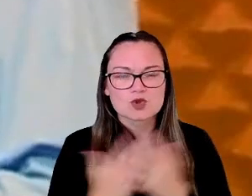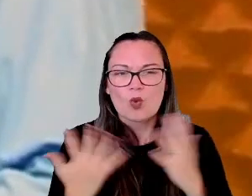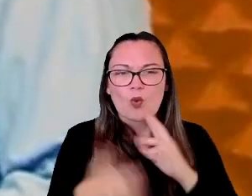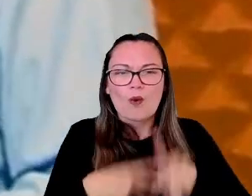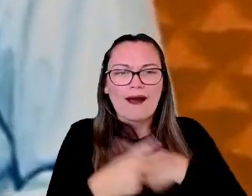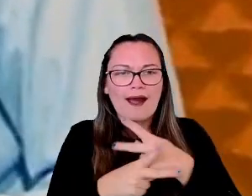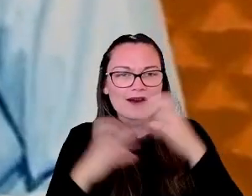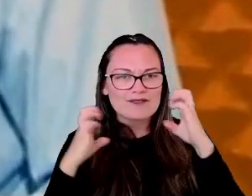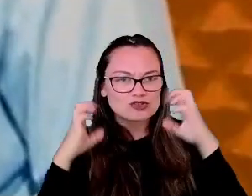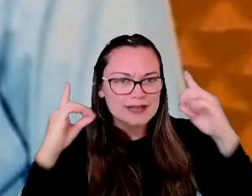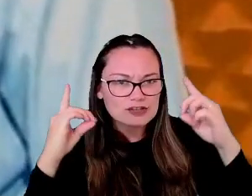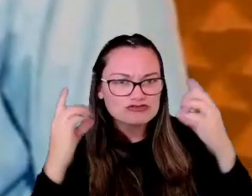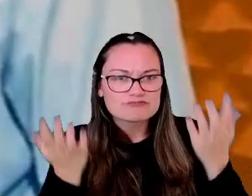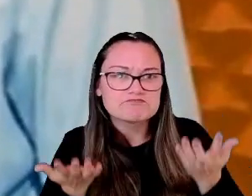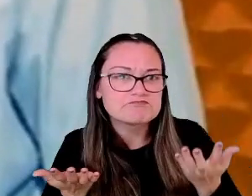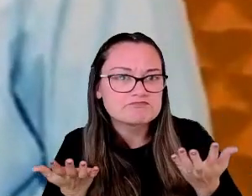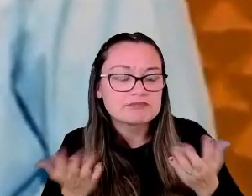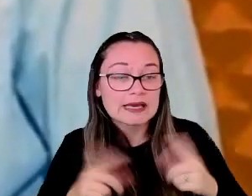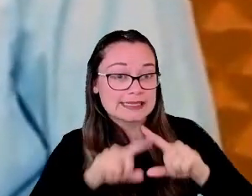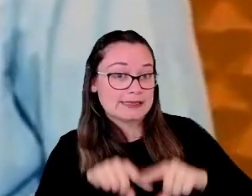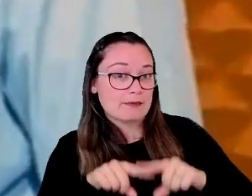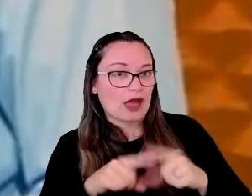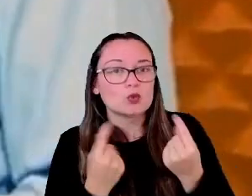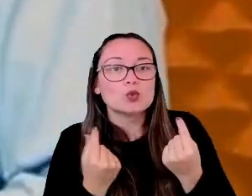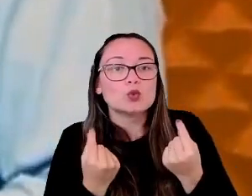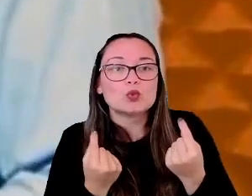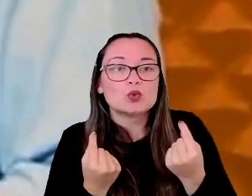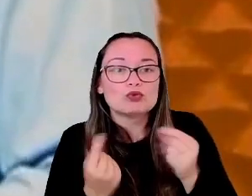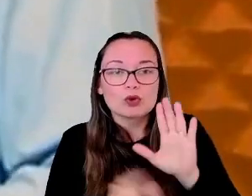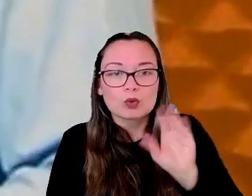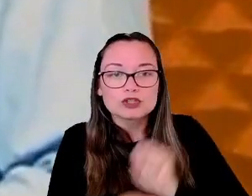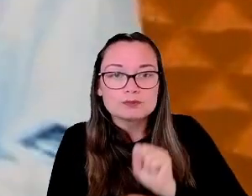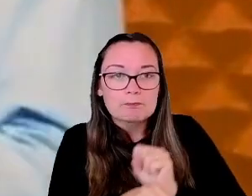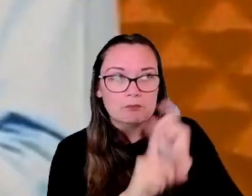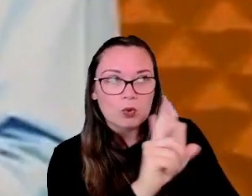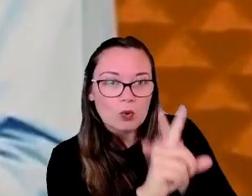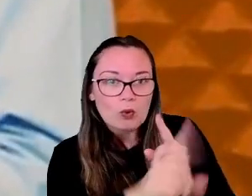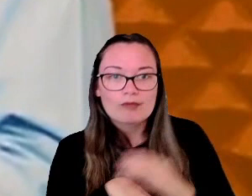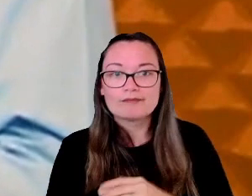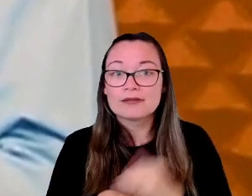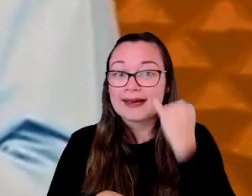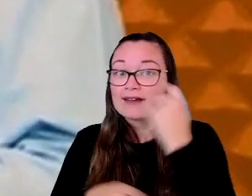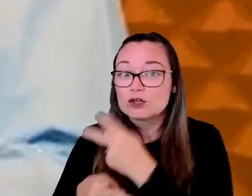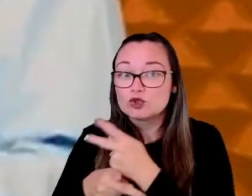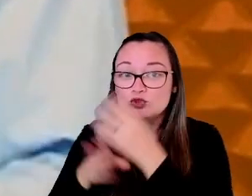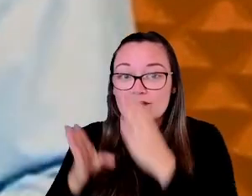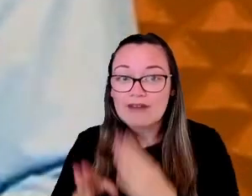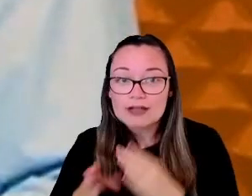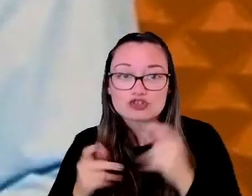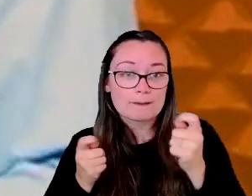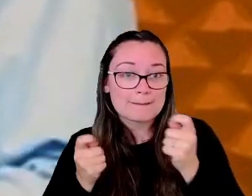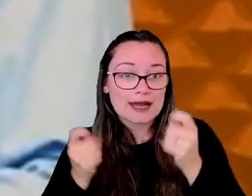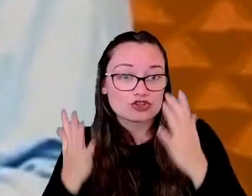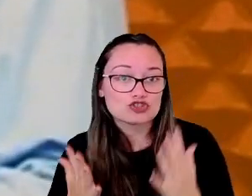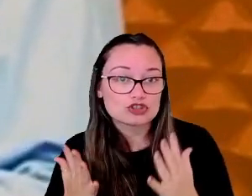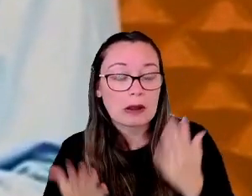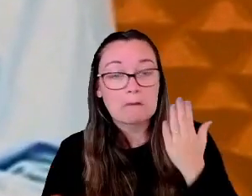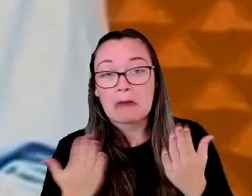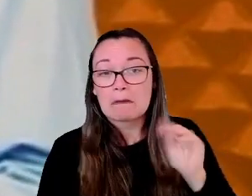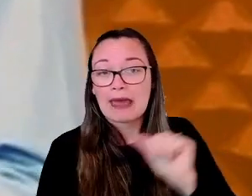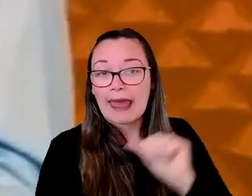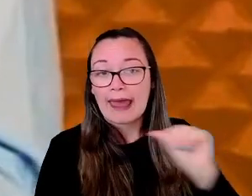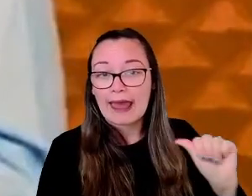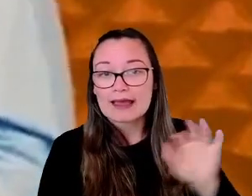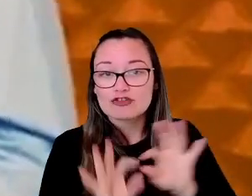you need? Well, it depends on what you actually want to do. If you want to be a supervisor or a manager position, you might need to get an associate's